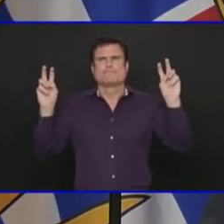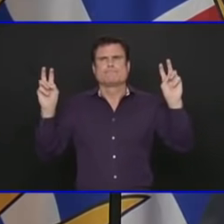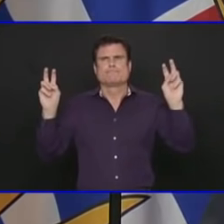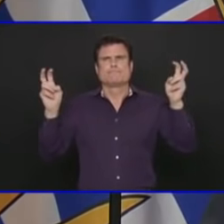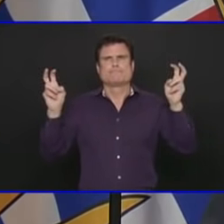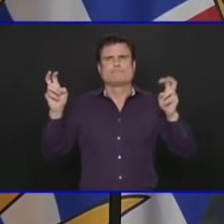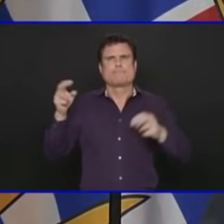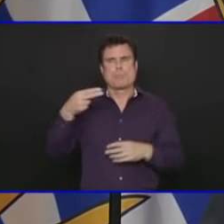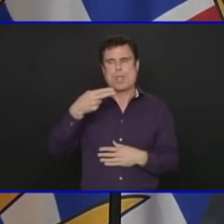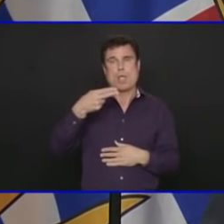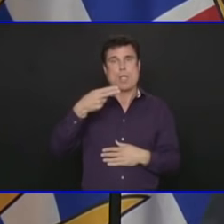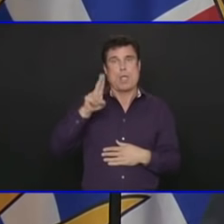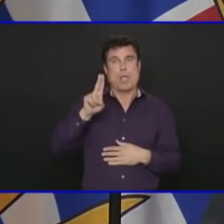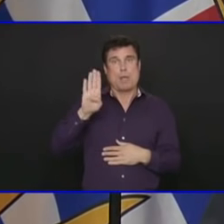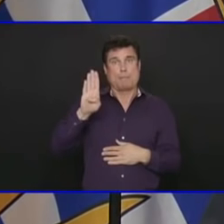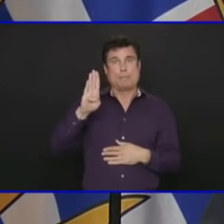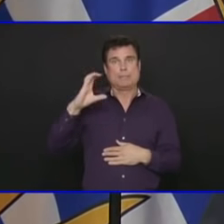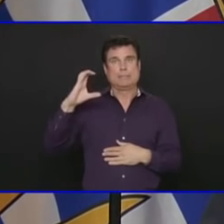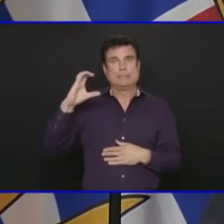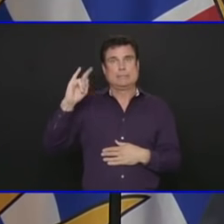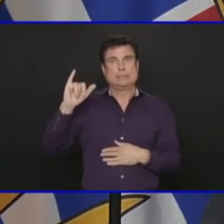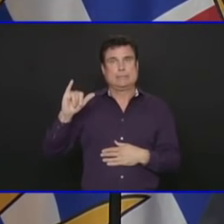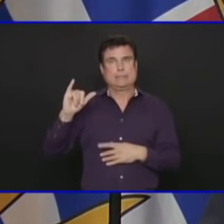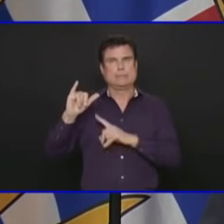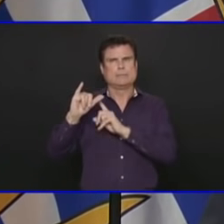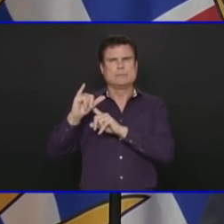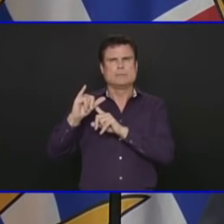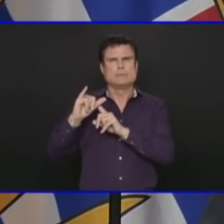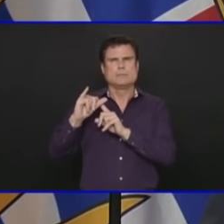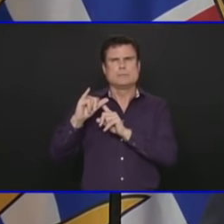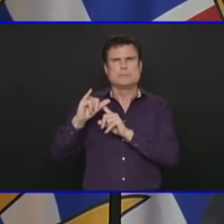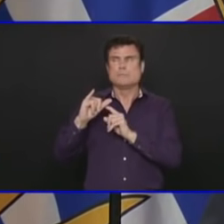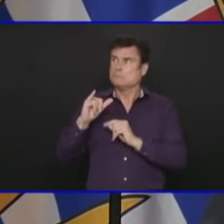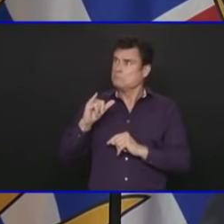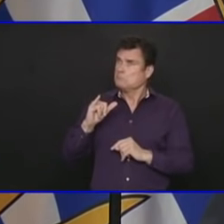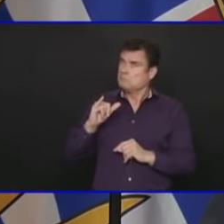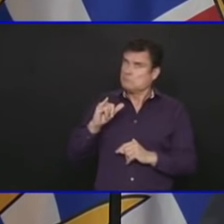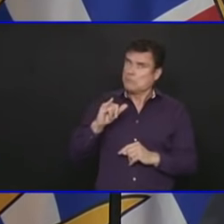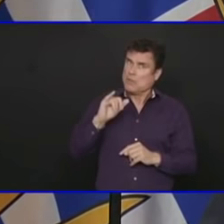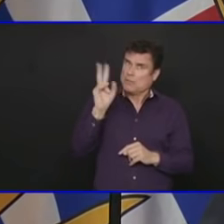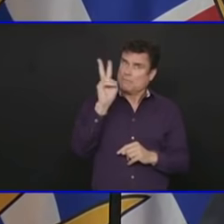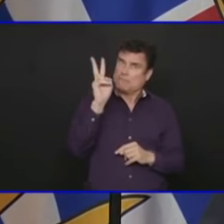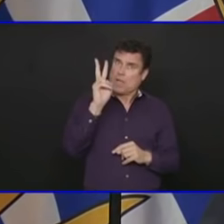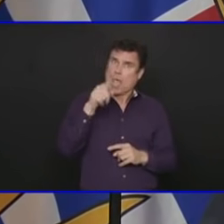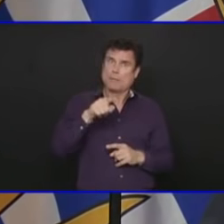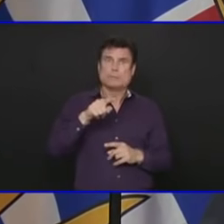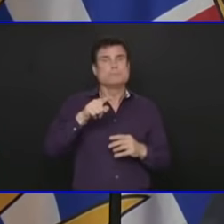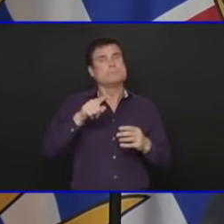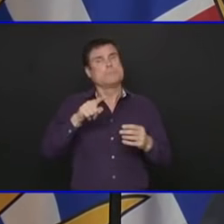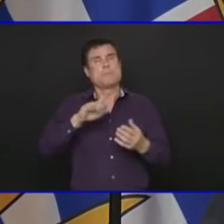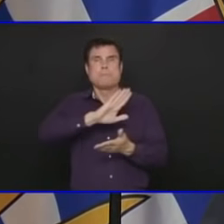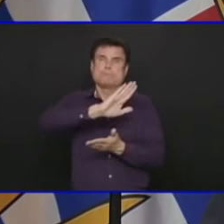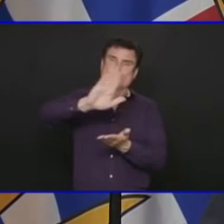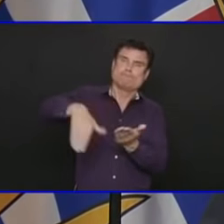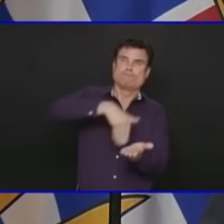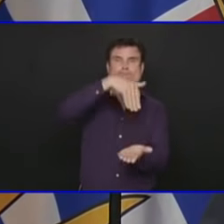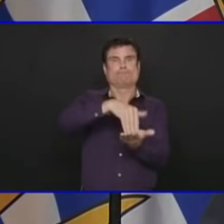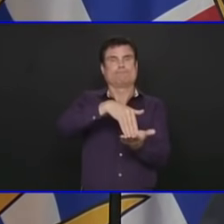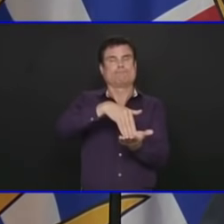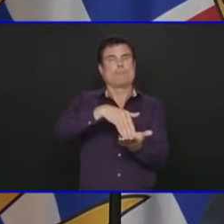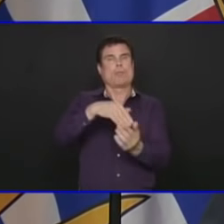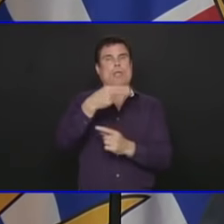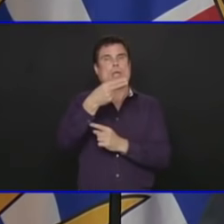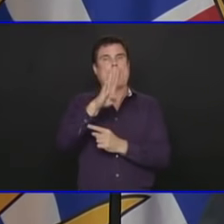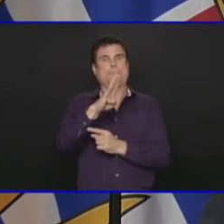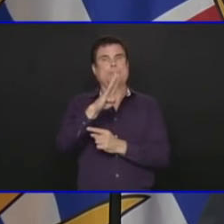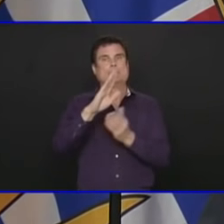and players come to play in the city? Is it something you would ever approve? And do you have what possible issues do